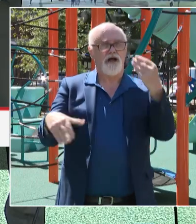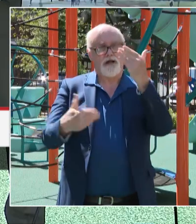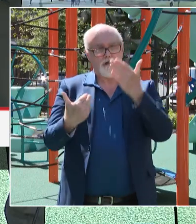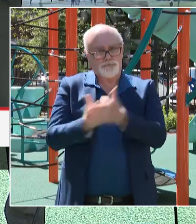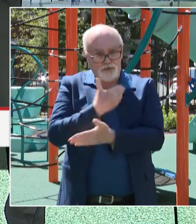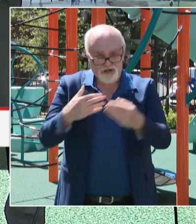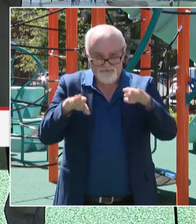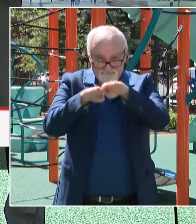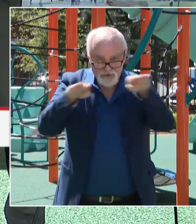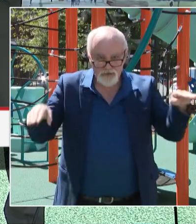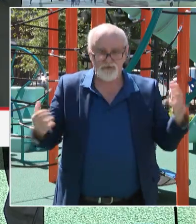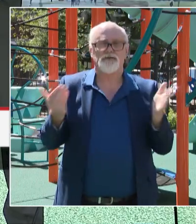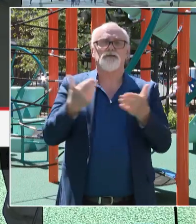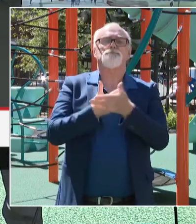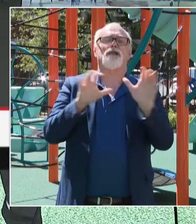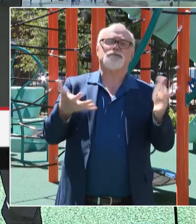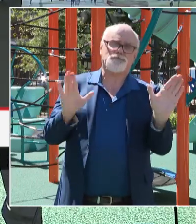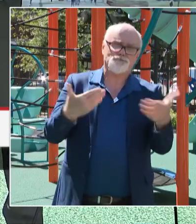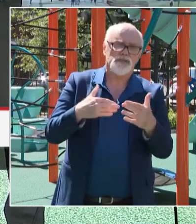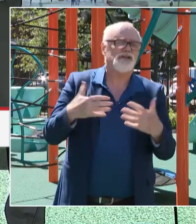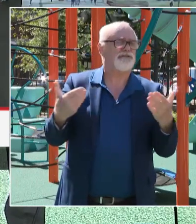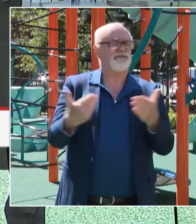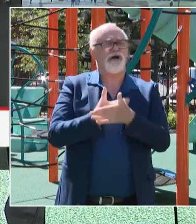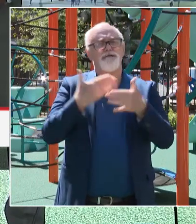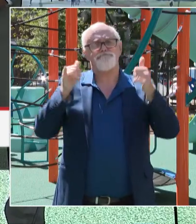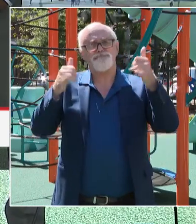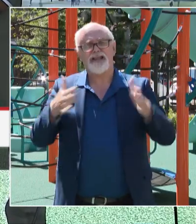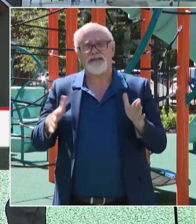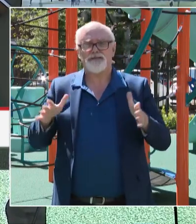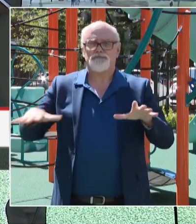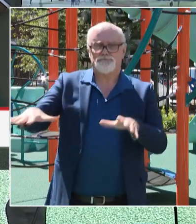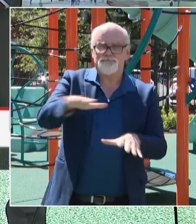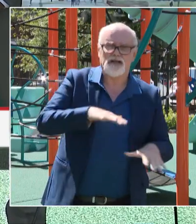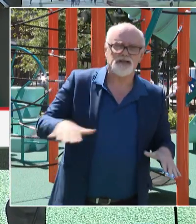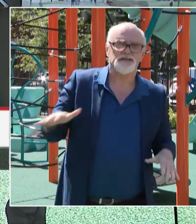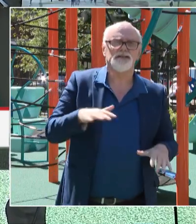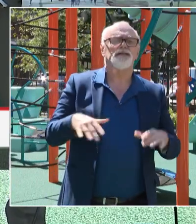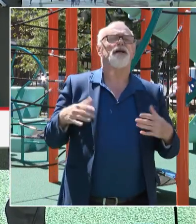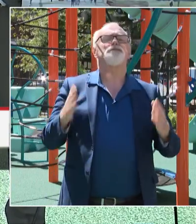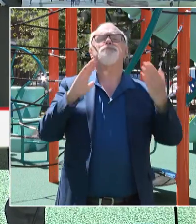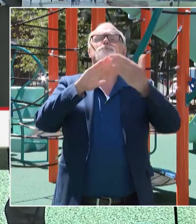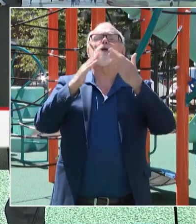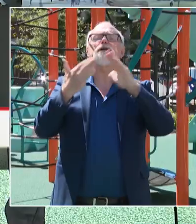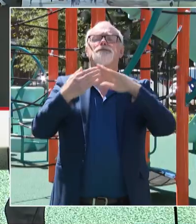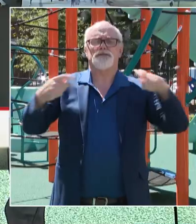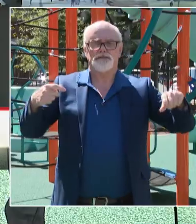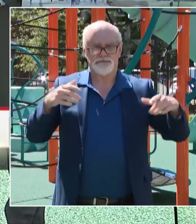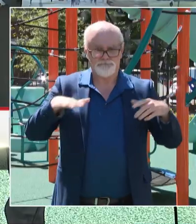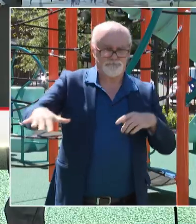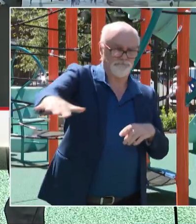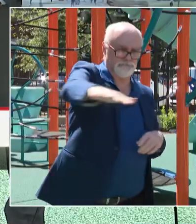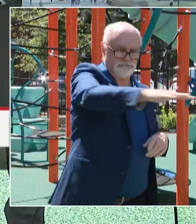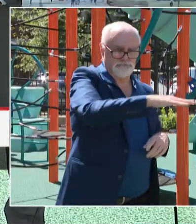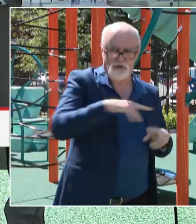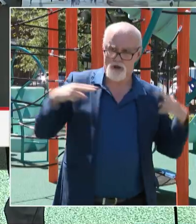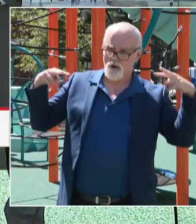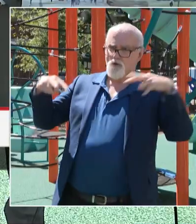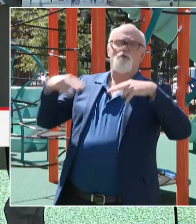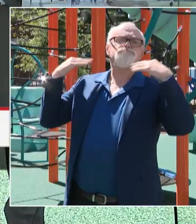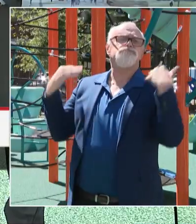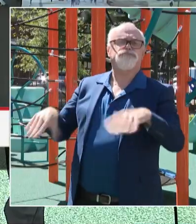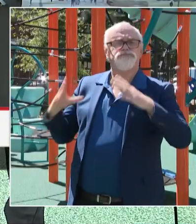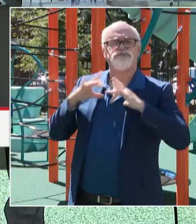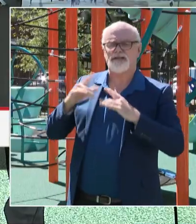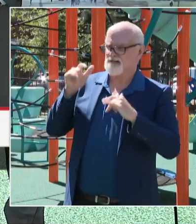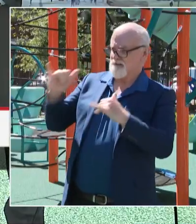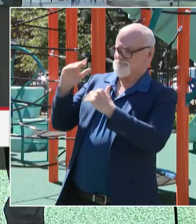with a brand new playground, with an incredible communal space. And this building truly is a work of art. So I want